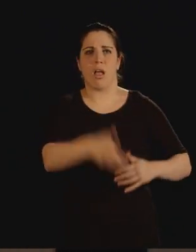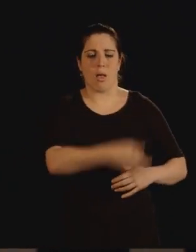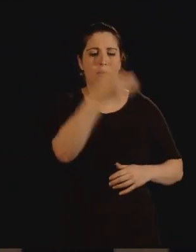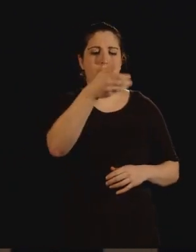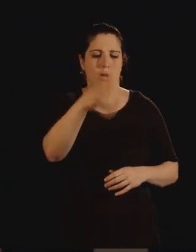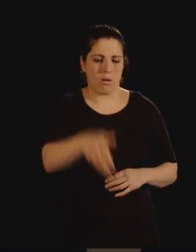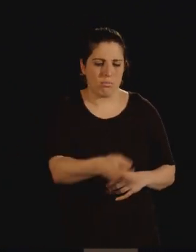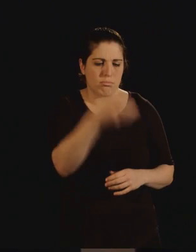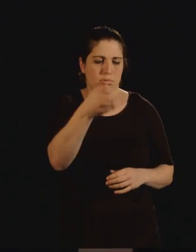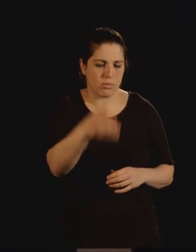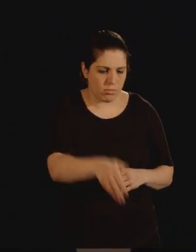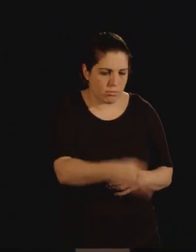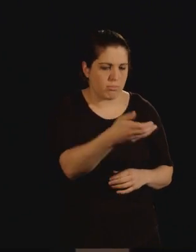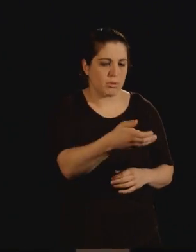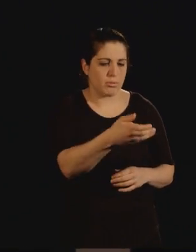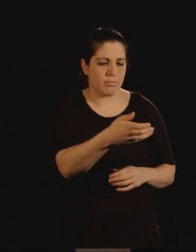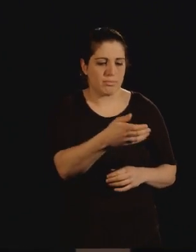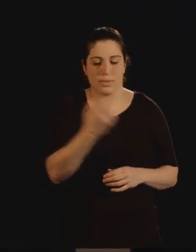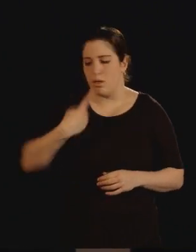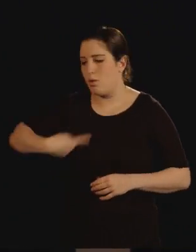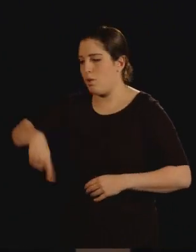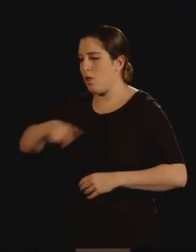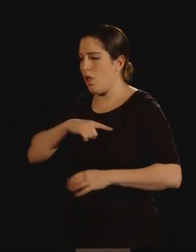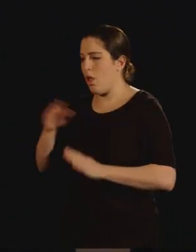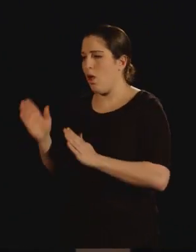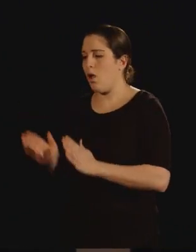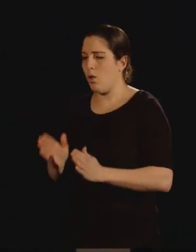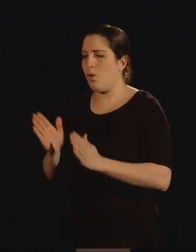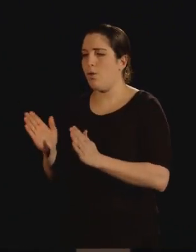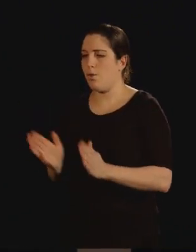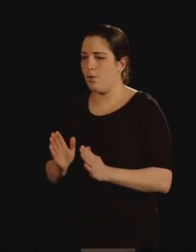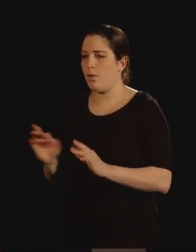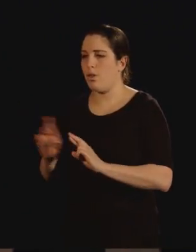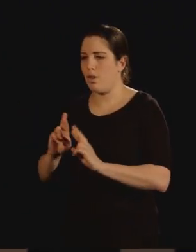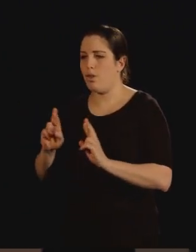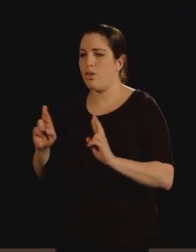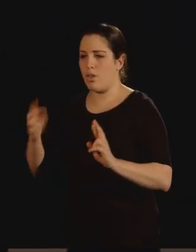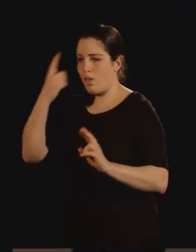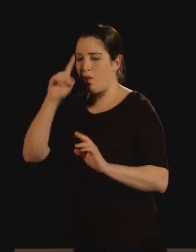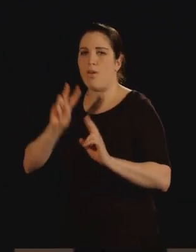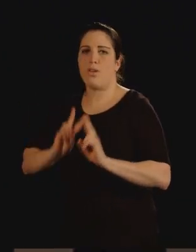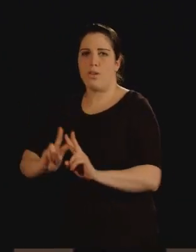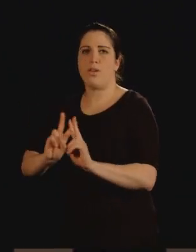was excavating, we prepared ourselves for the fitting ceremony that afternoon.